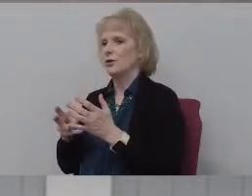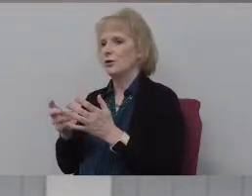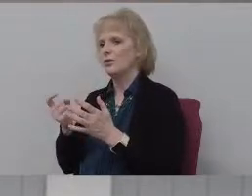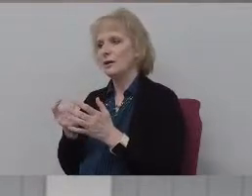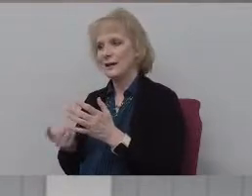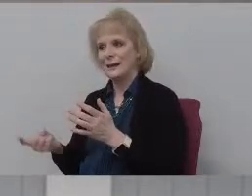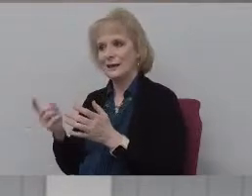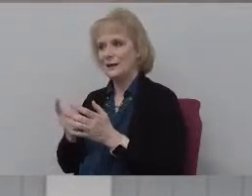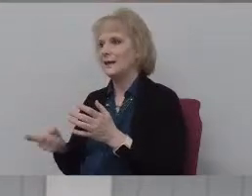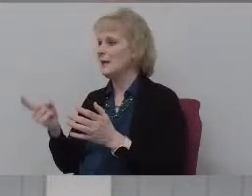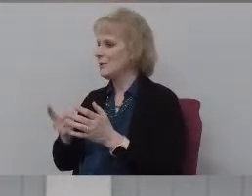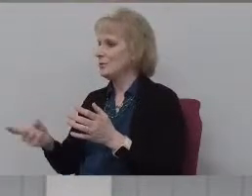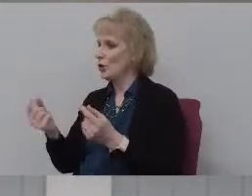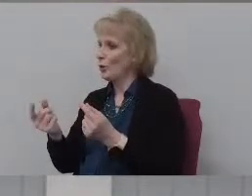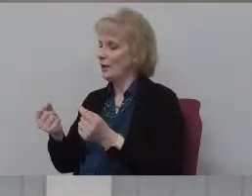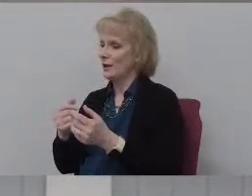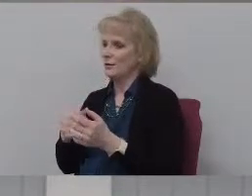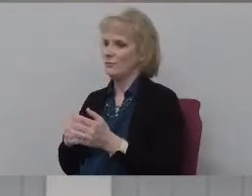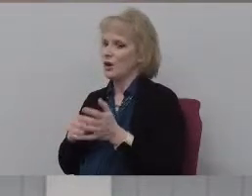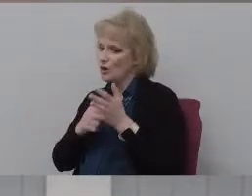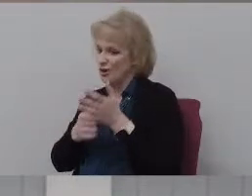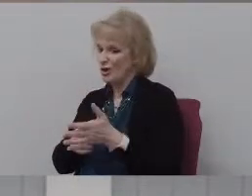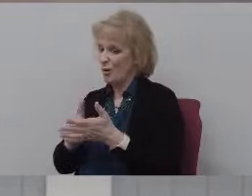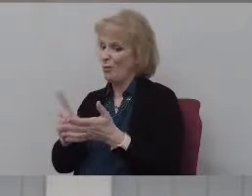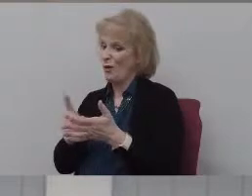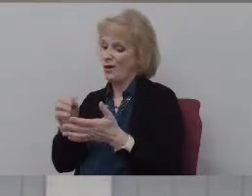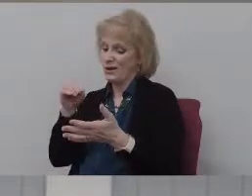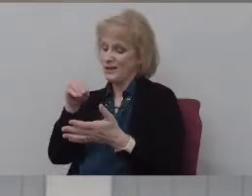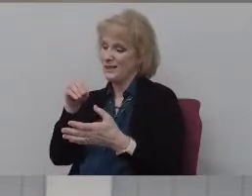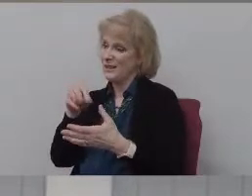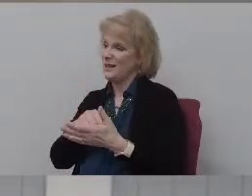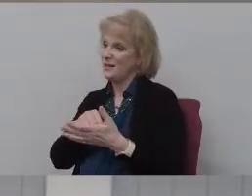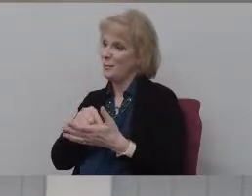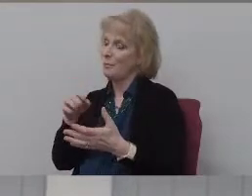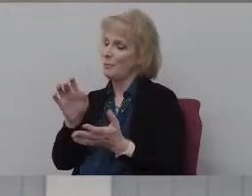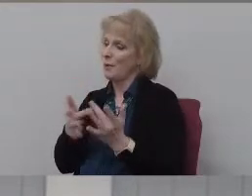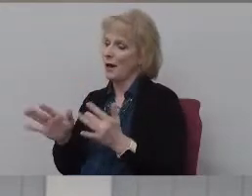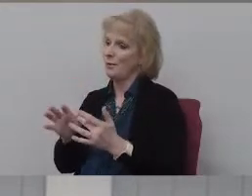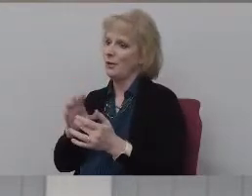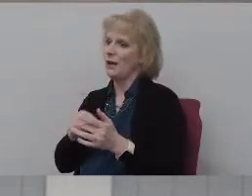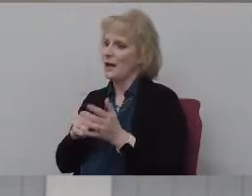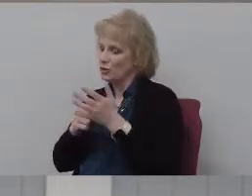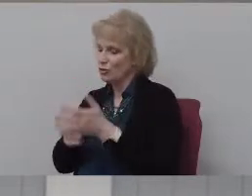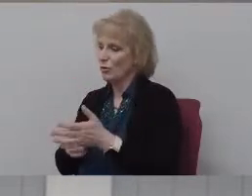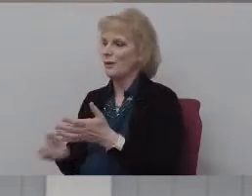God, show them where it's at in the Bible, and just keep showing them again and again and